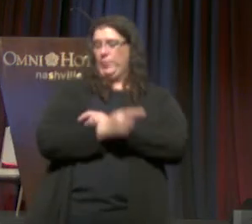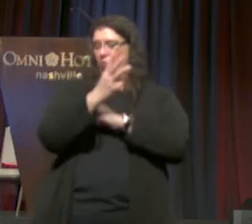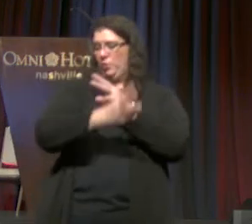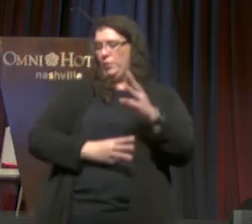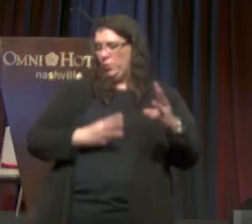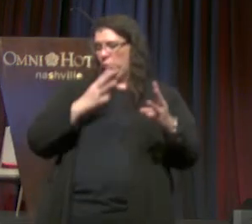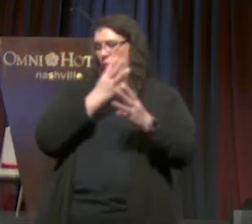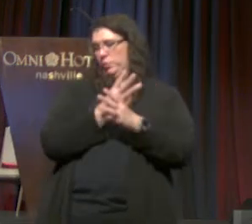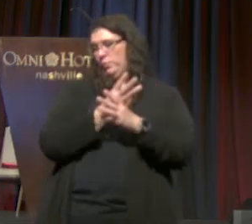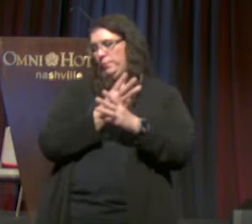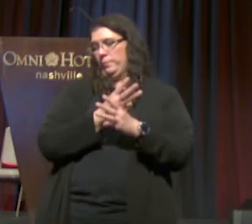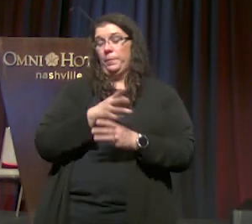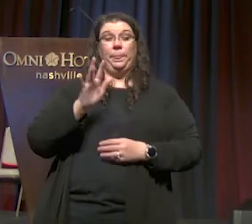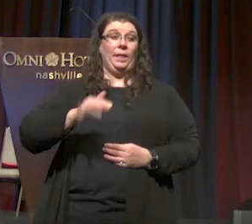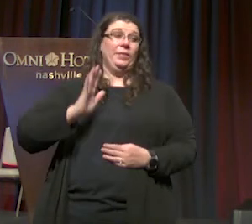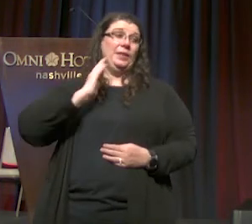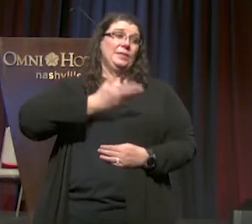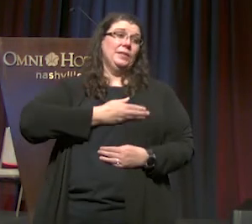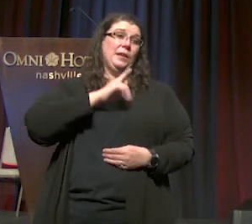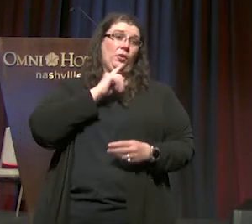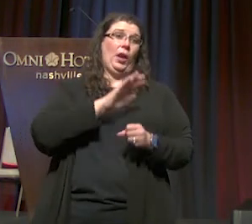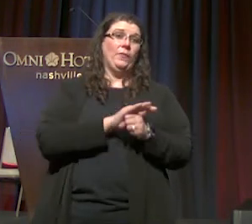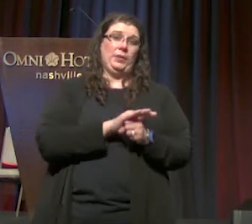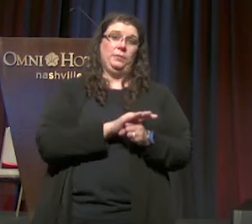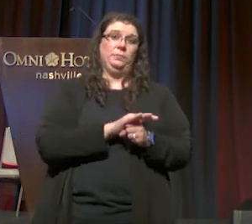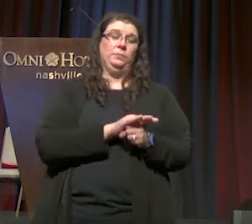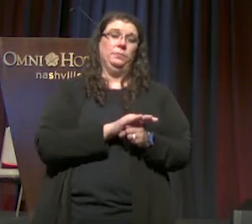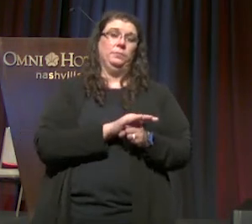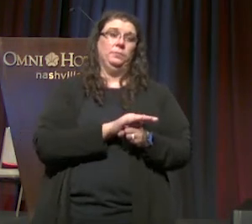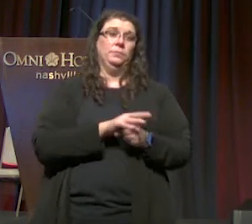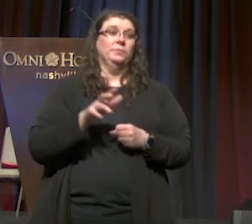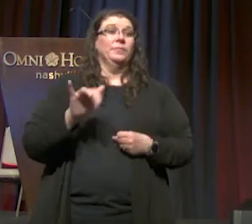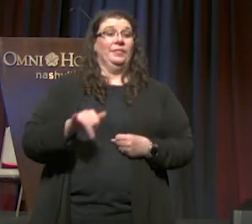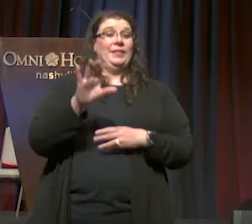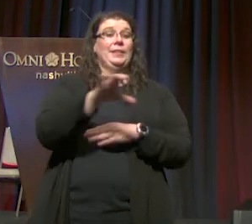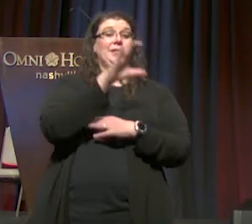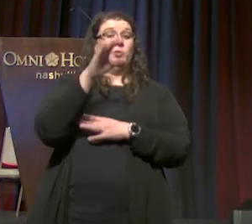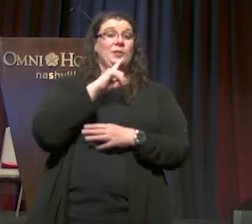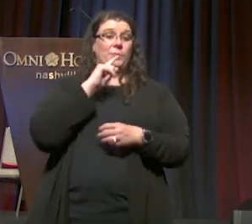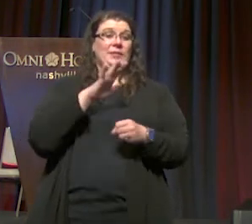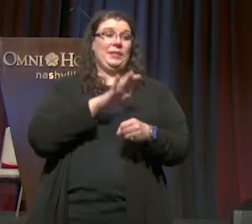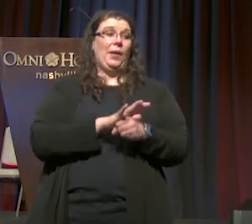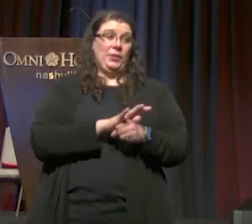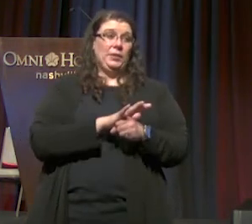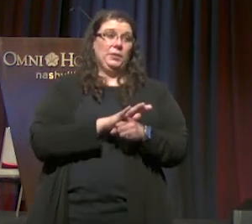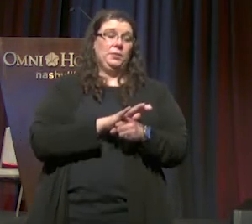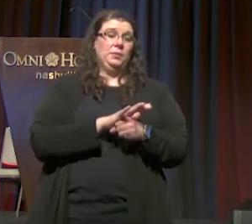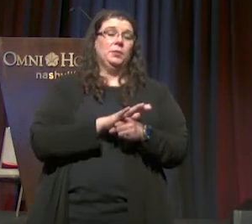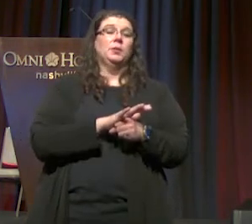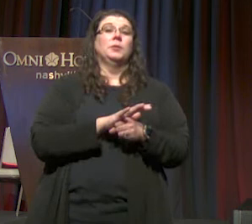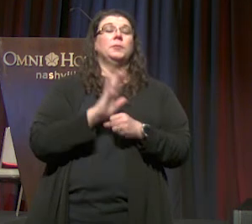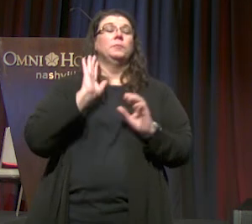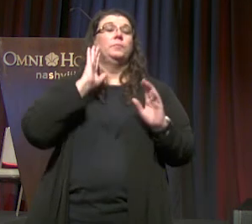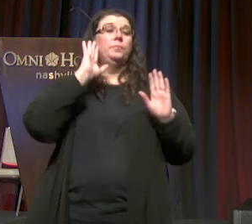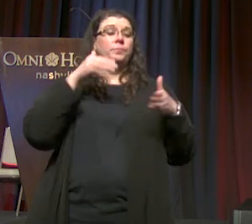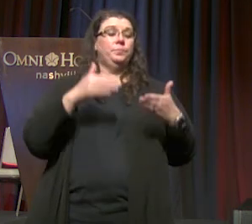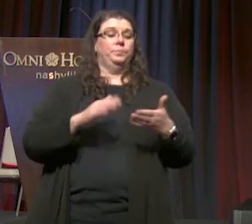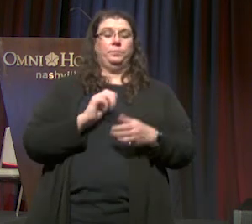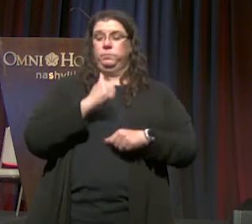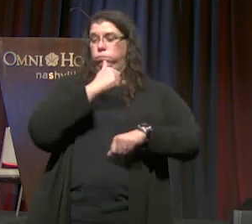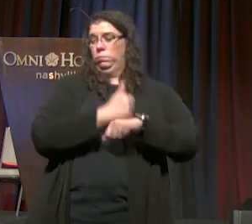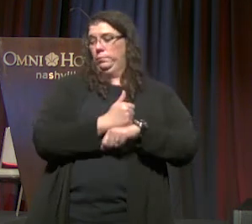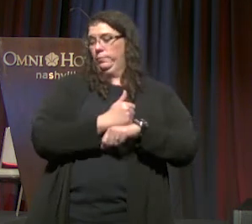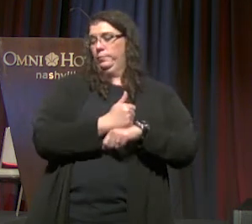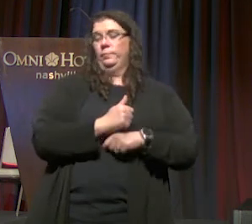world." This is our covenant. This Christmas Covenant legislation will focus on establishing a